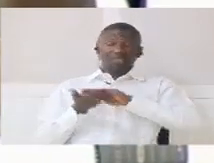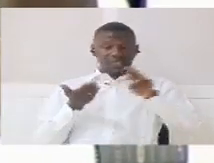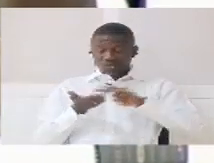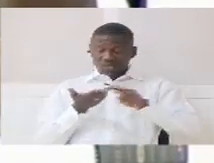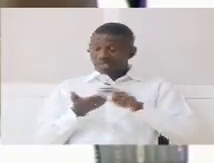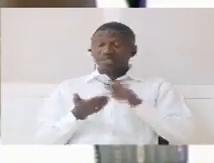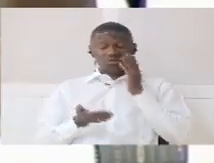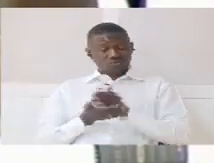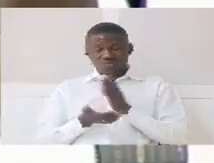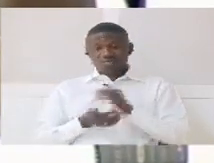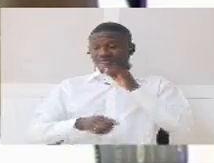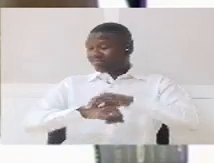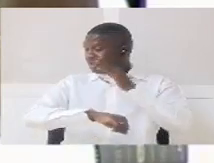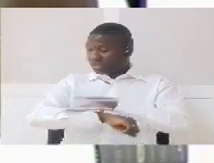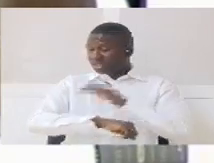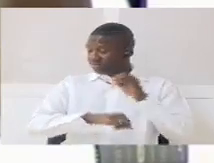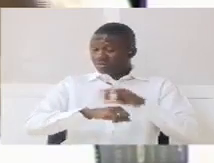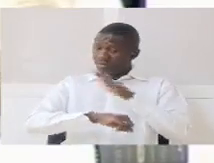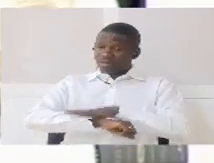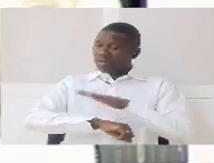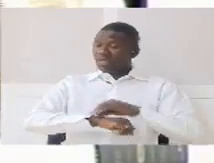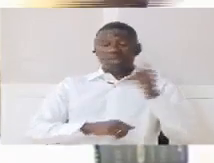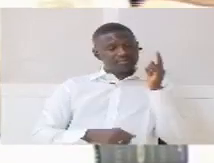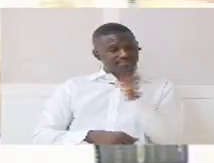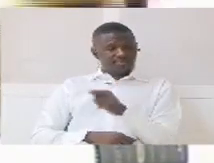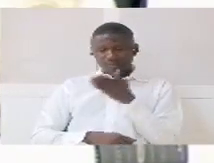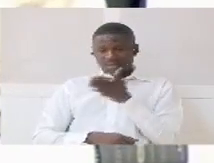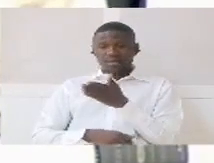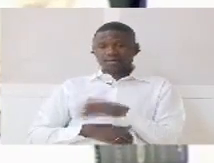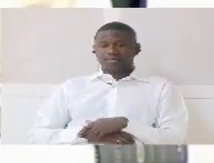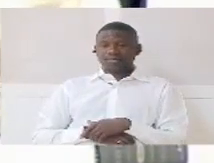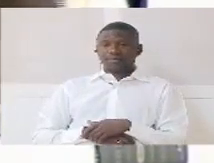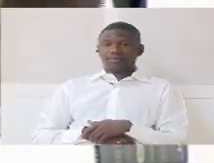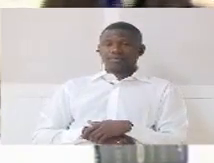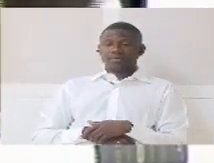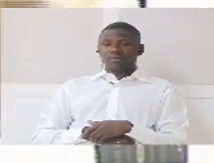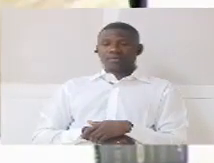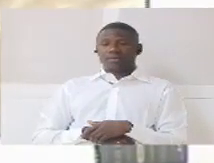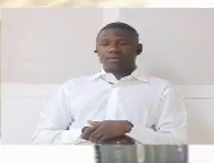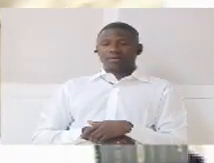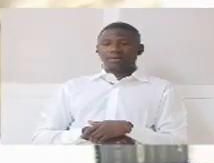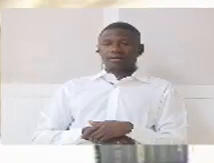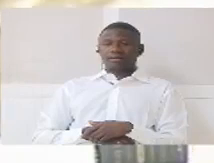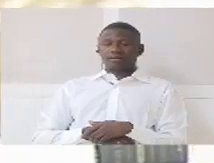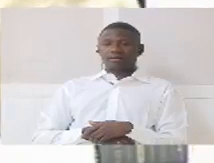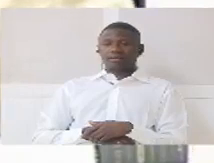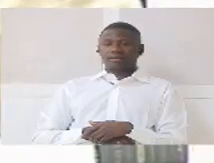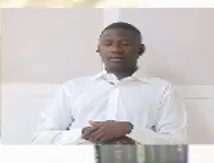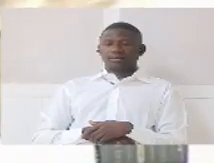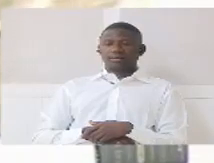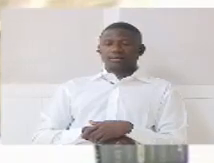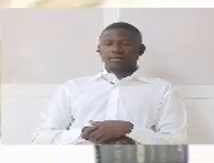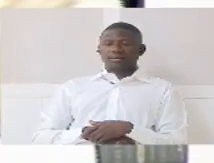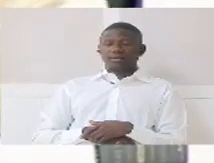But naturally, mosquitoes are there. Okay, I think you know me for Yanko Molvana. Well, what are remittances in the normal?